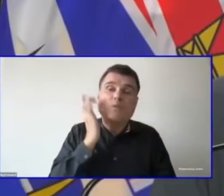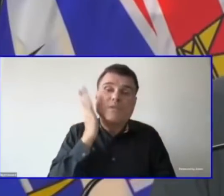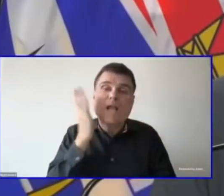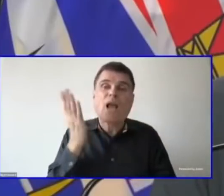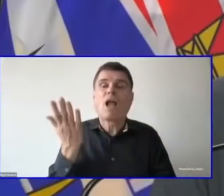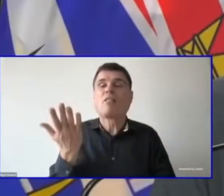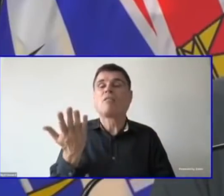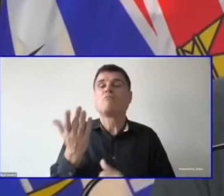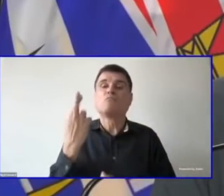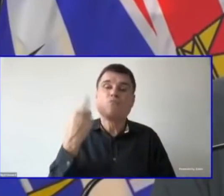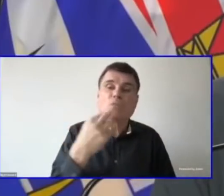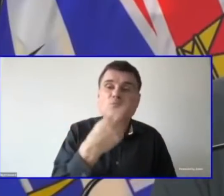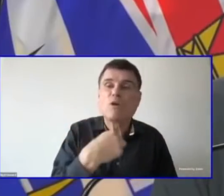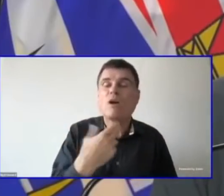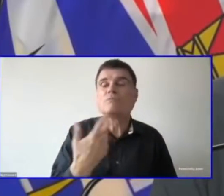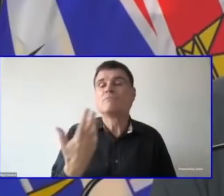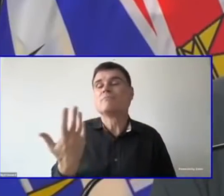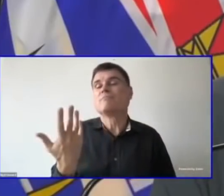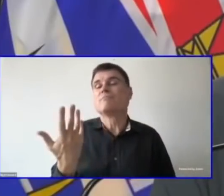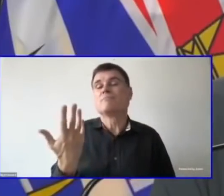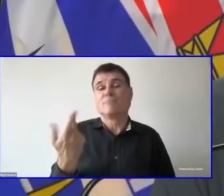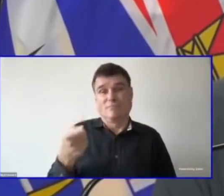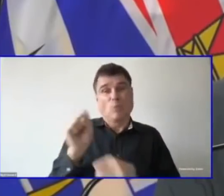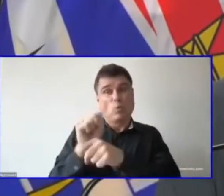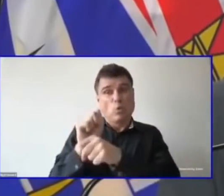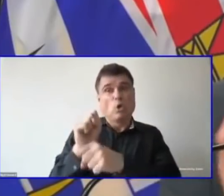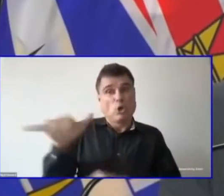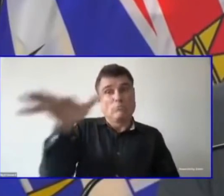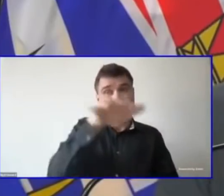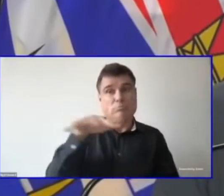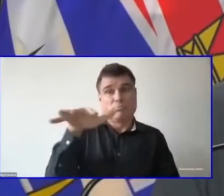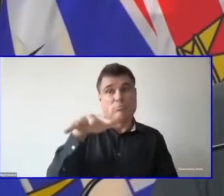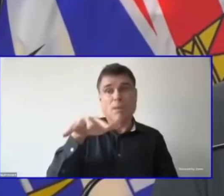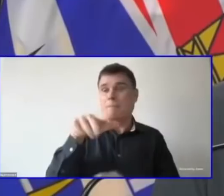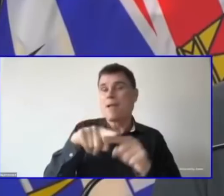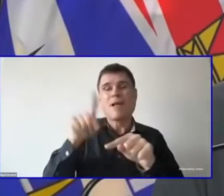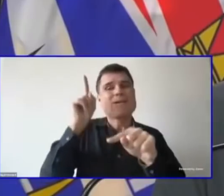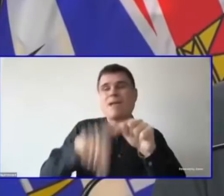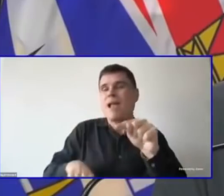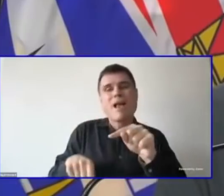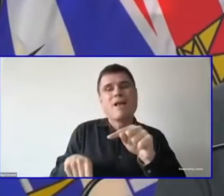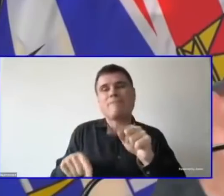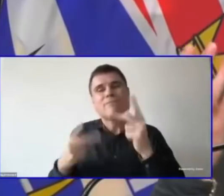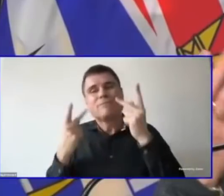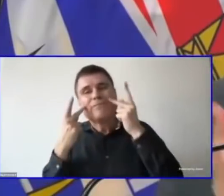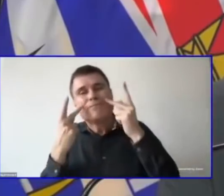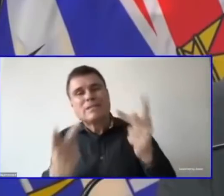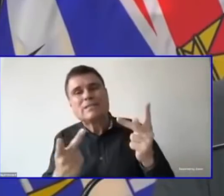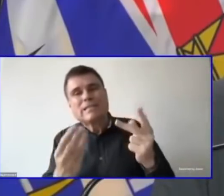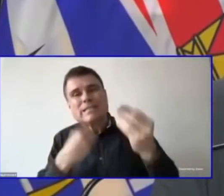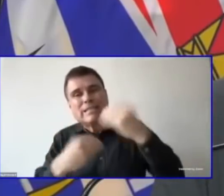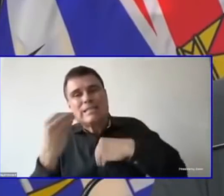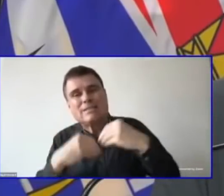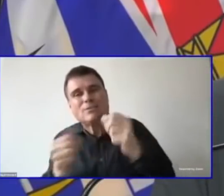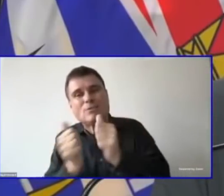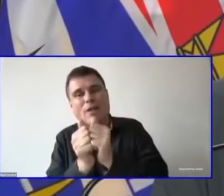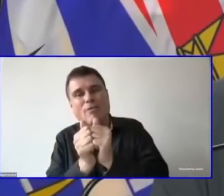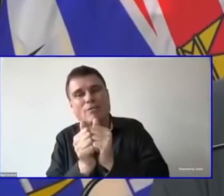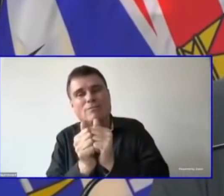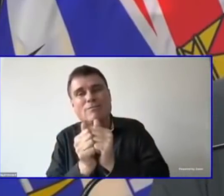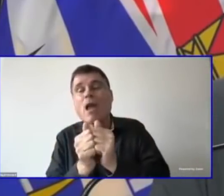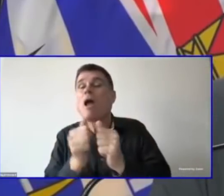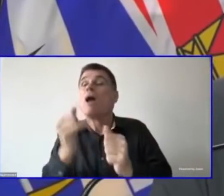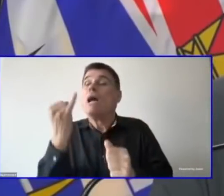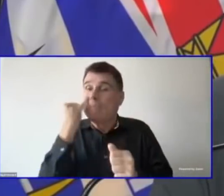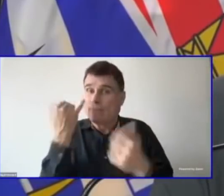or other place unless they're vaccinated. And I know that across the board, most of the restaurants, for example, staff